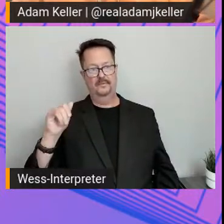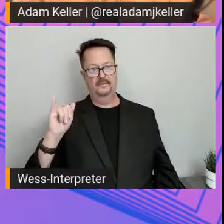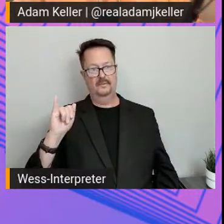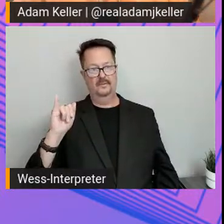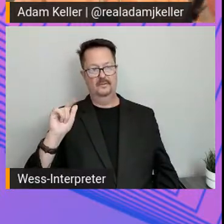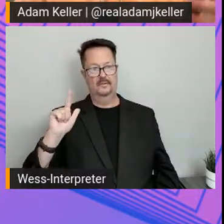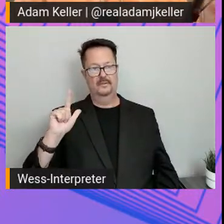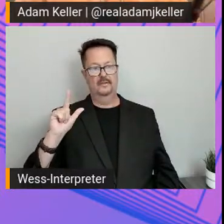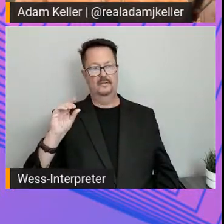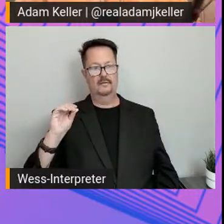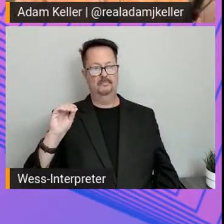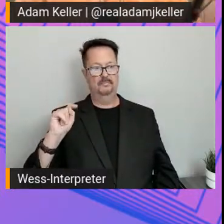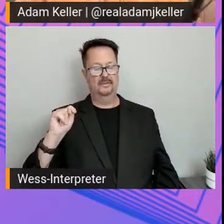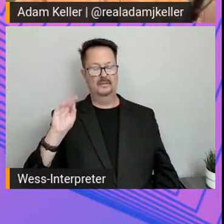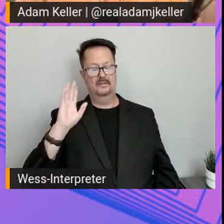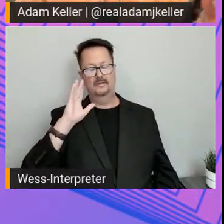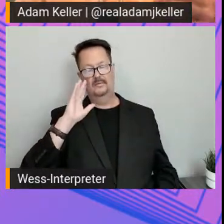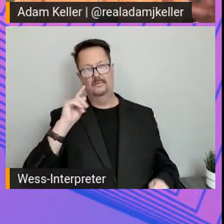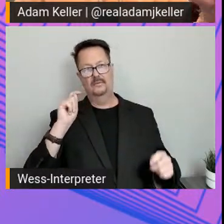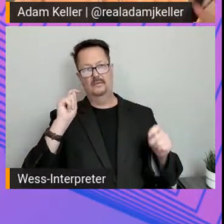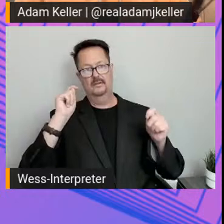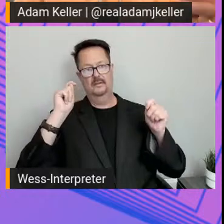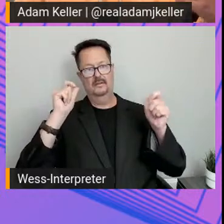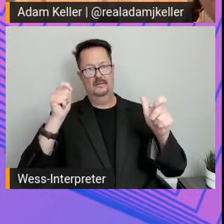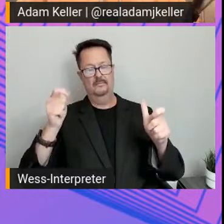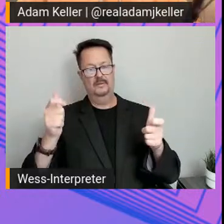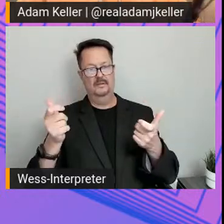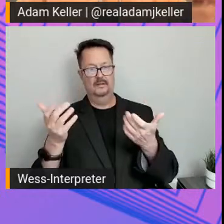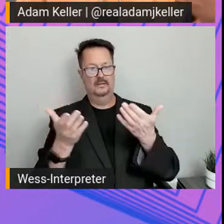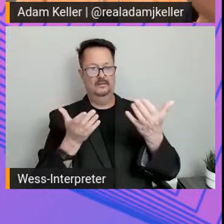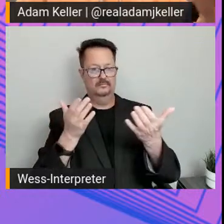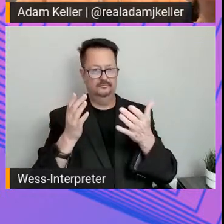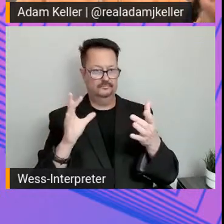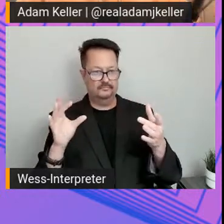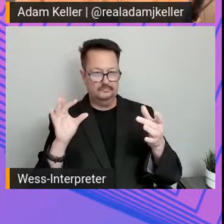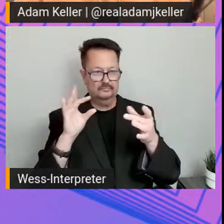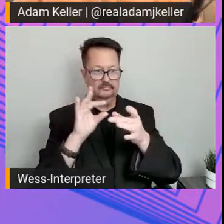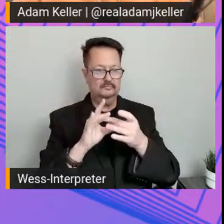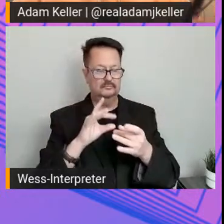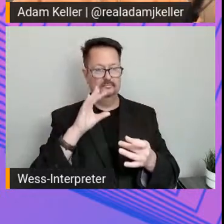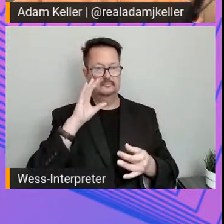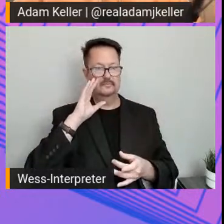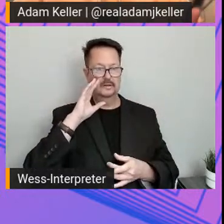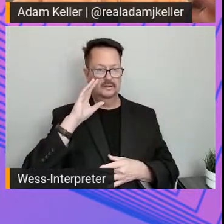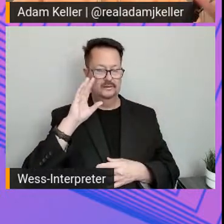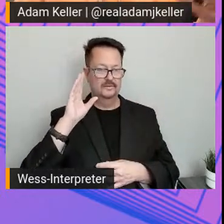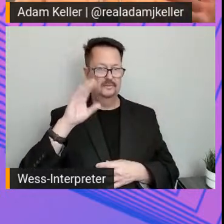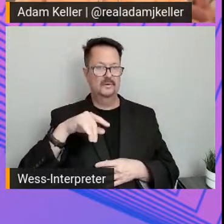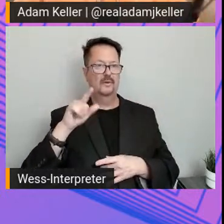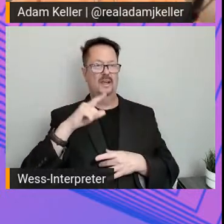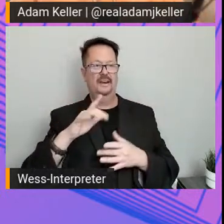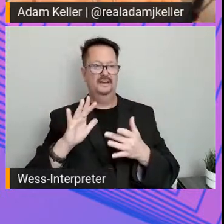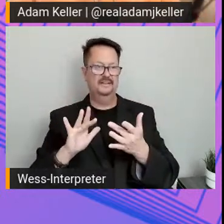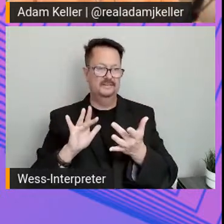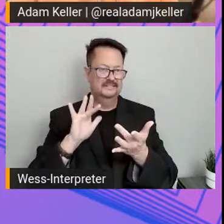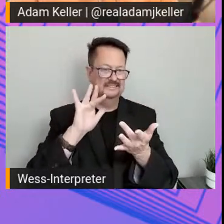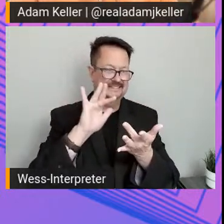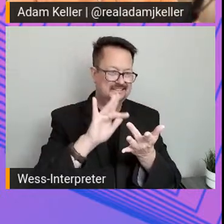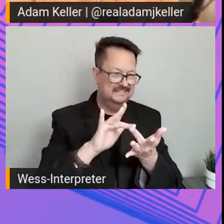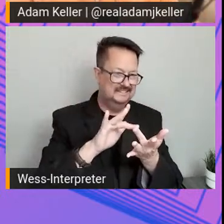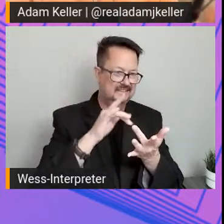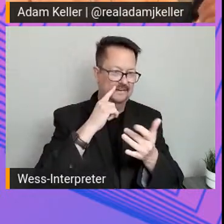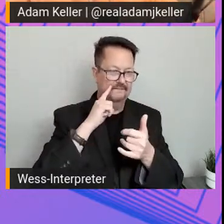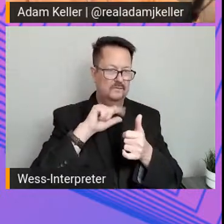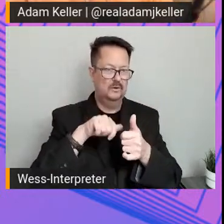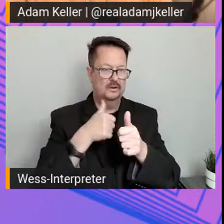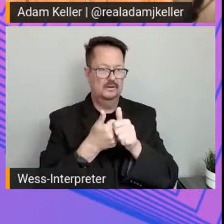environment variable to your services. So here's the service discovery endpoint that I need to talk to for my back end services.